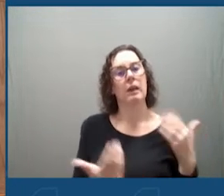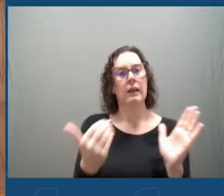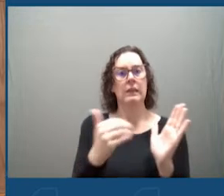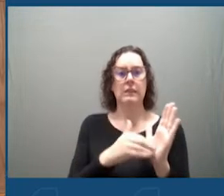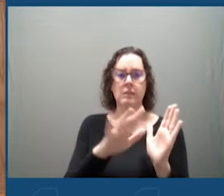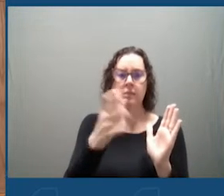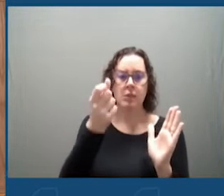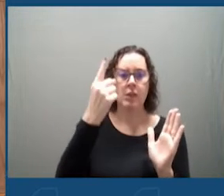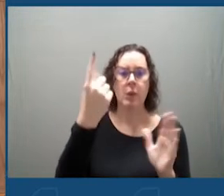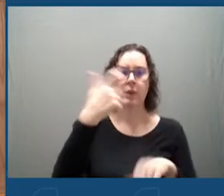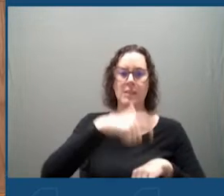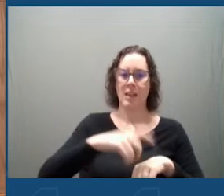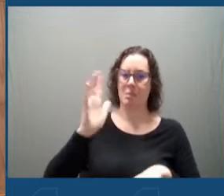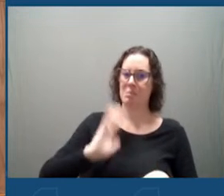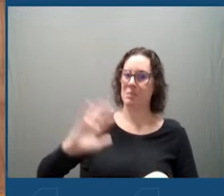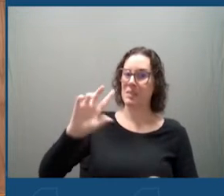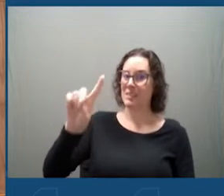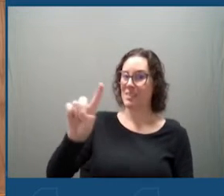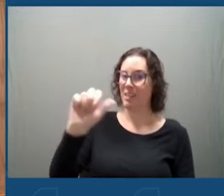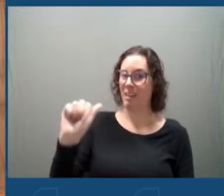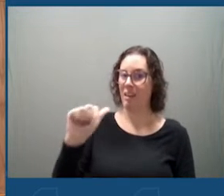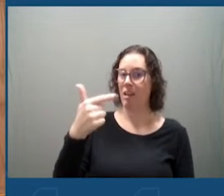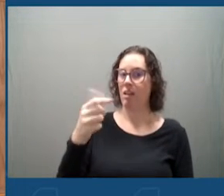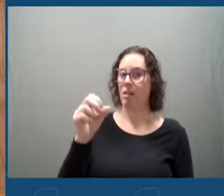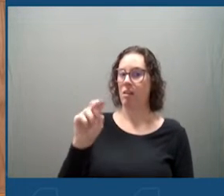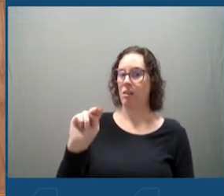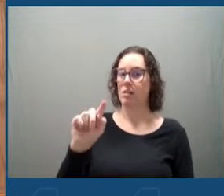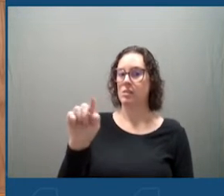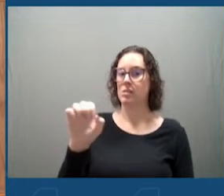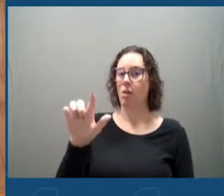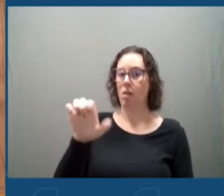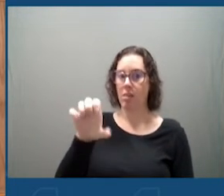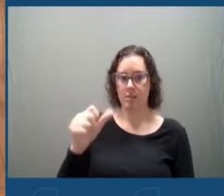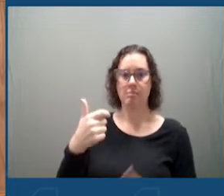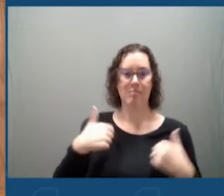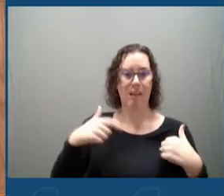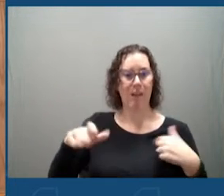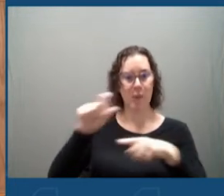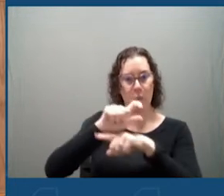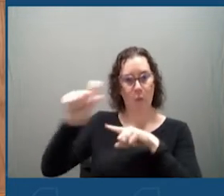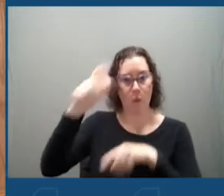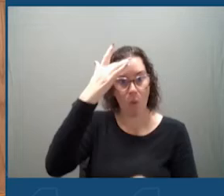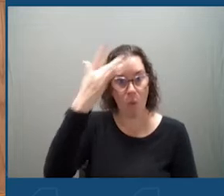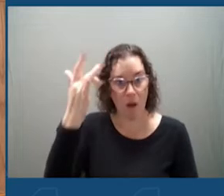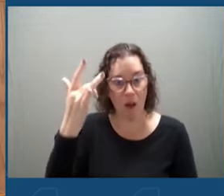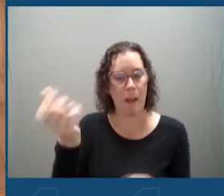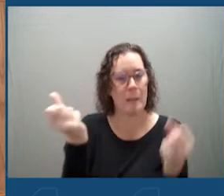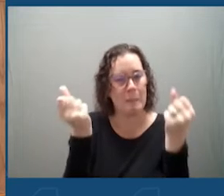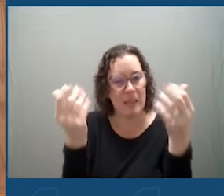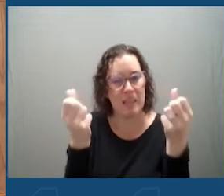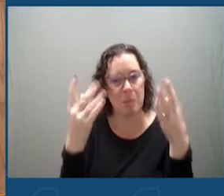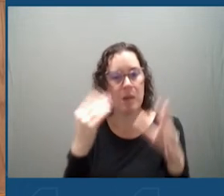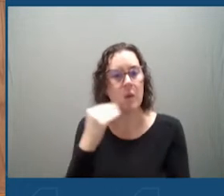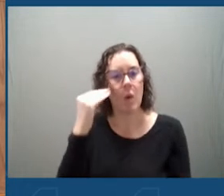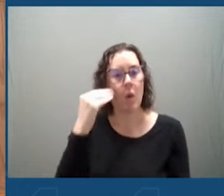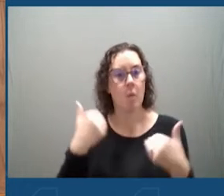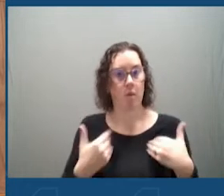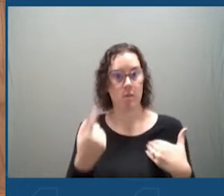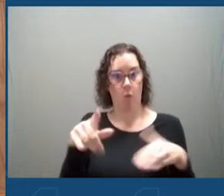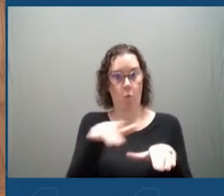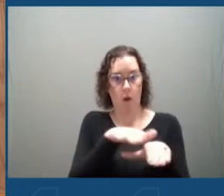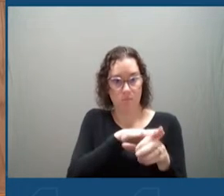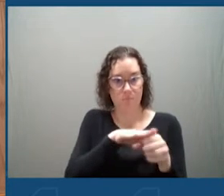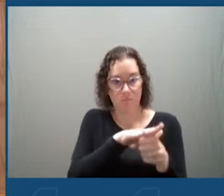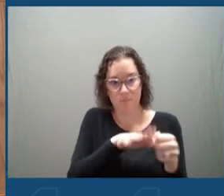DA Gonzalez, one night we had to call him because so many homeowners on a block in Crown